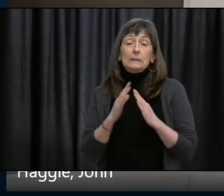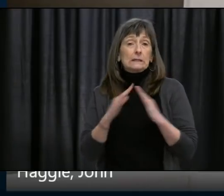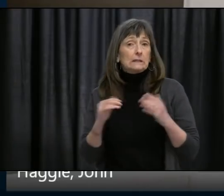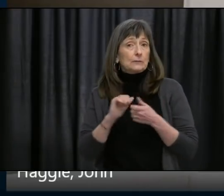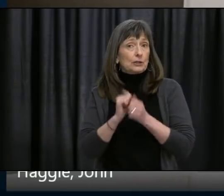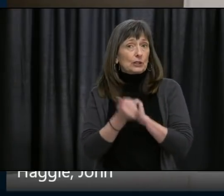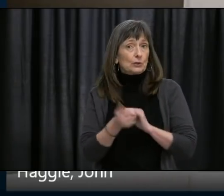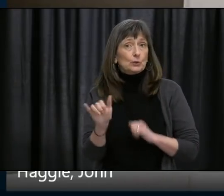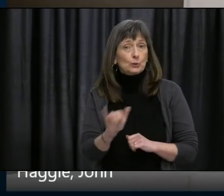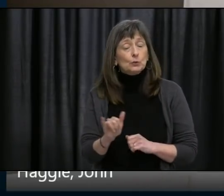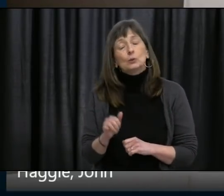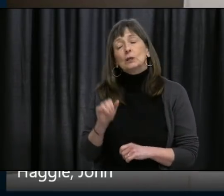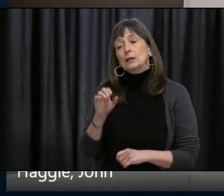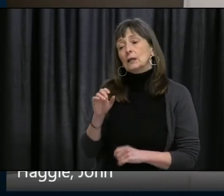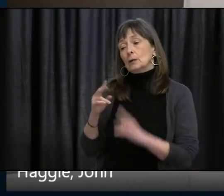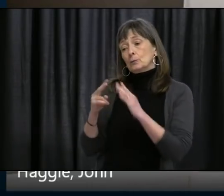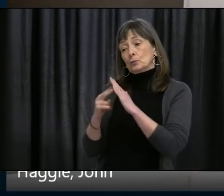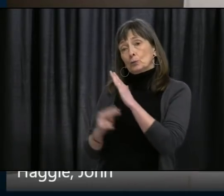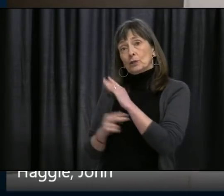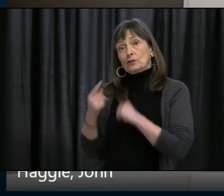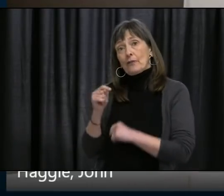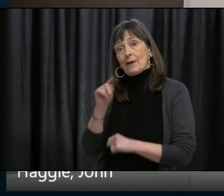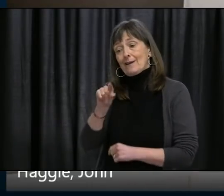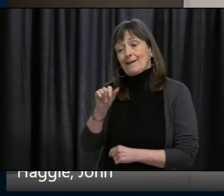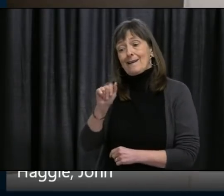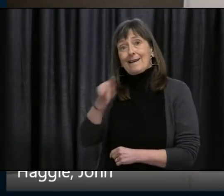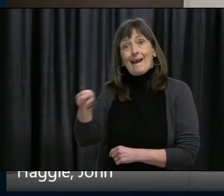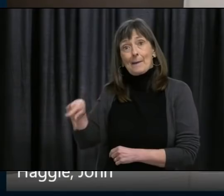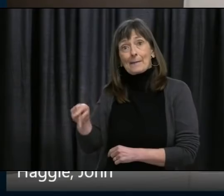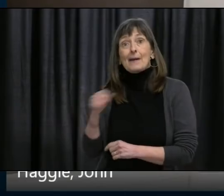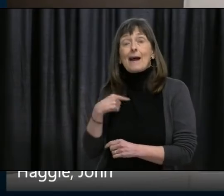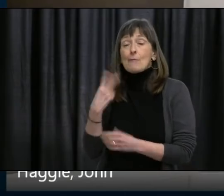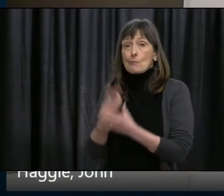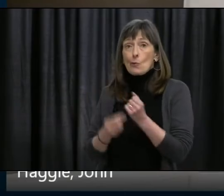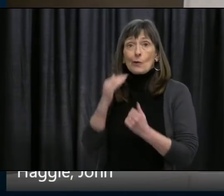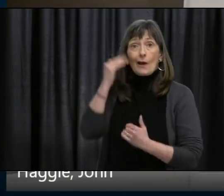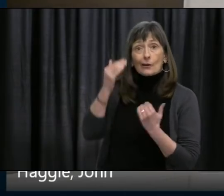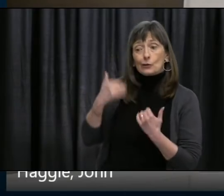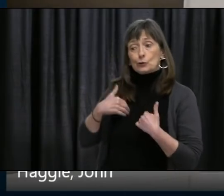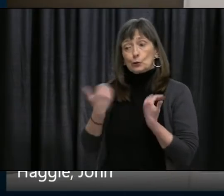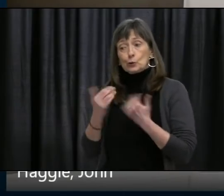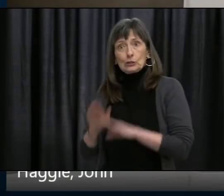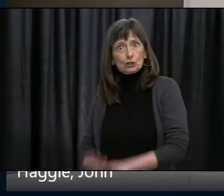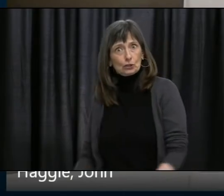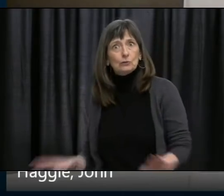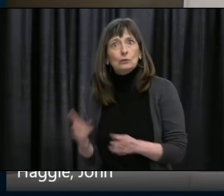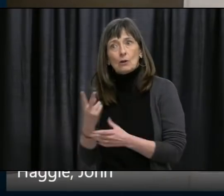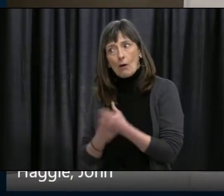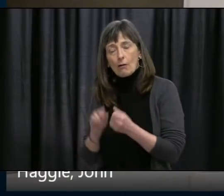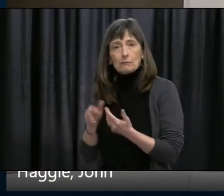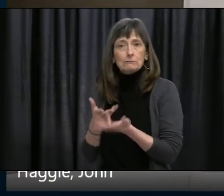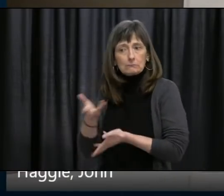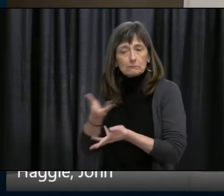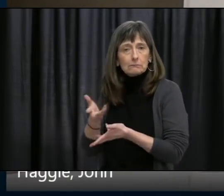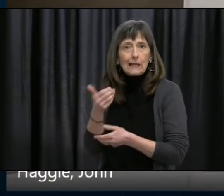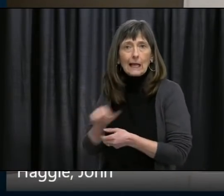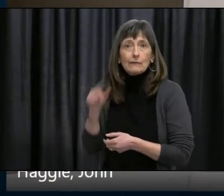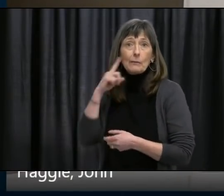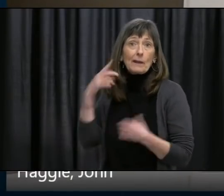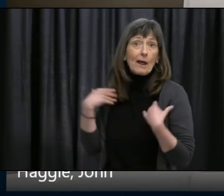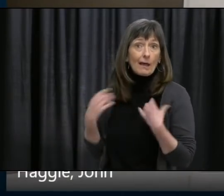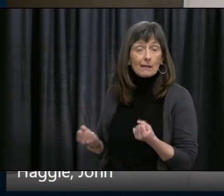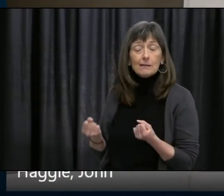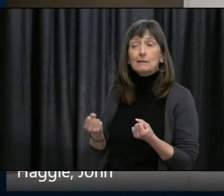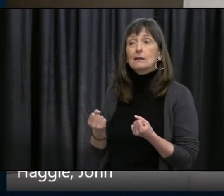BridgeTheGap.ca has access portals for children and youth and for adults with anything from mental